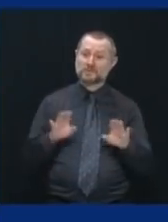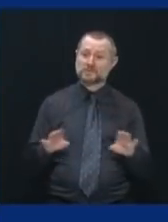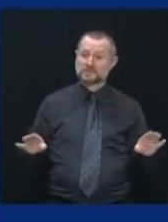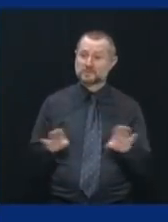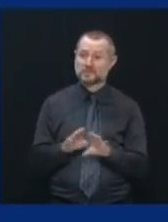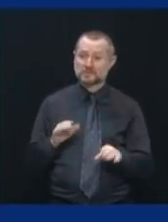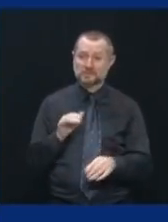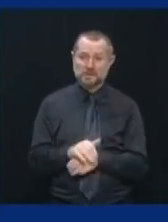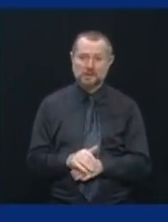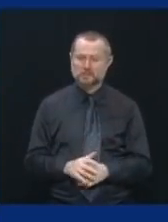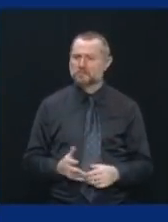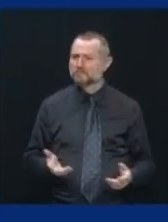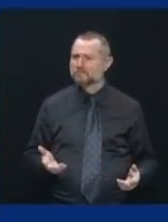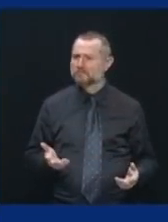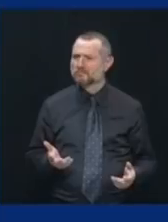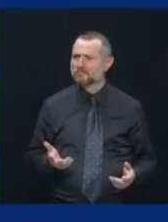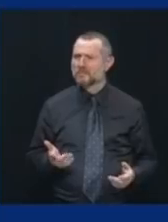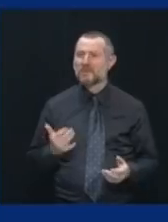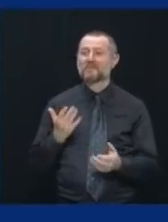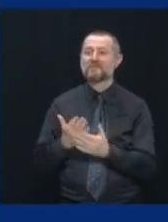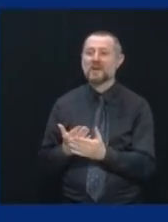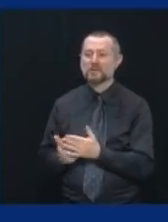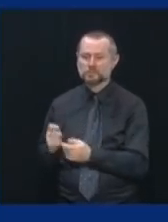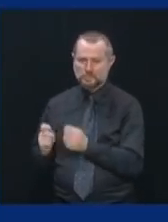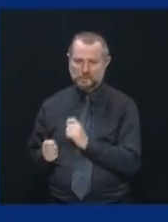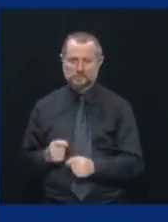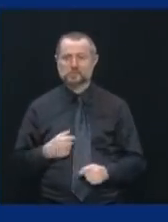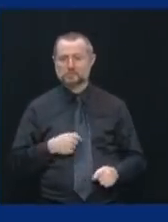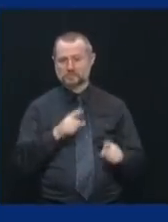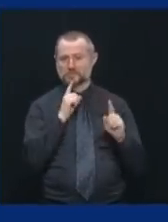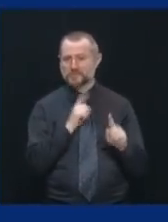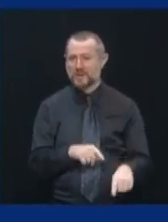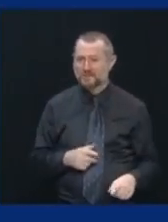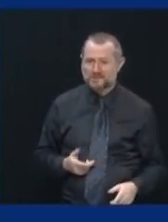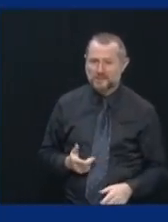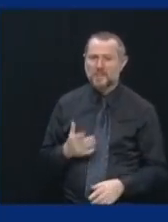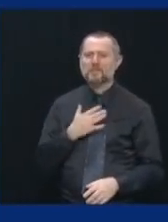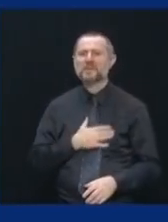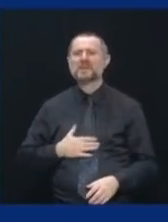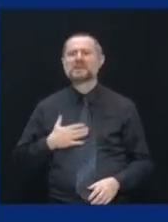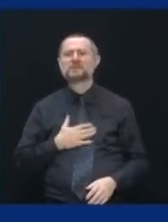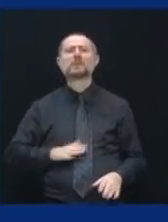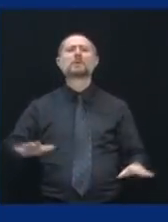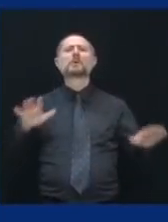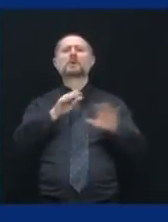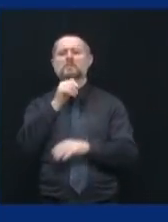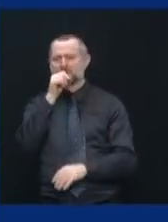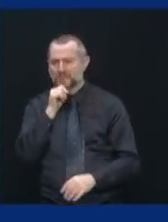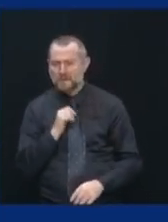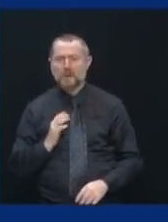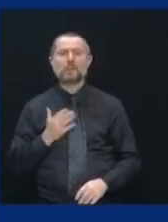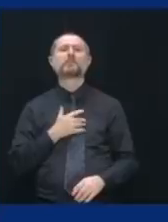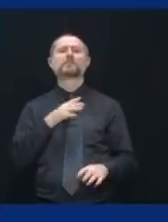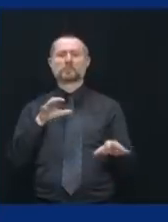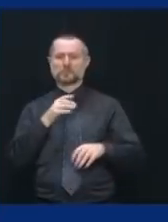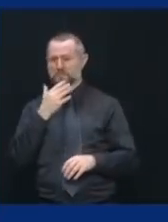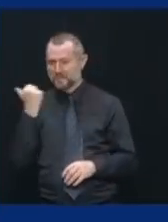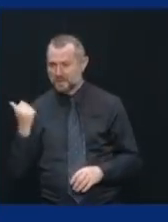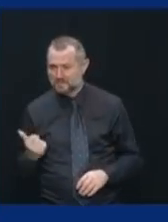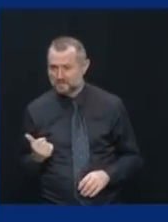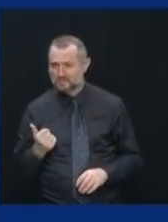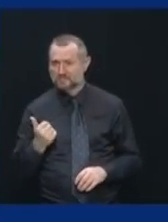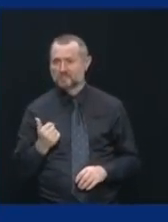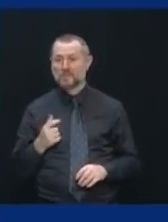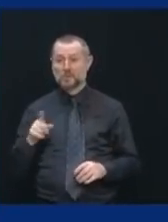to be a push and pull and a frustrating process. And we ask the public just to be patient, and we're doing our best. And as the information changes, you are going to see